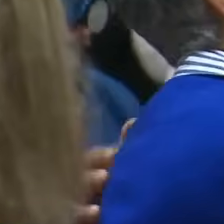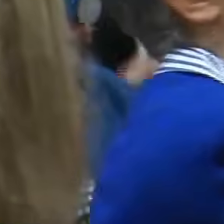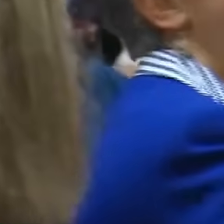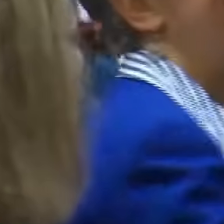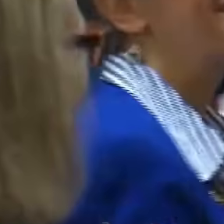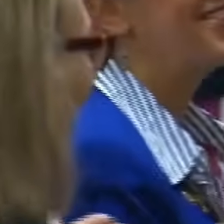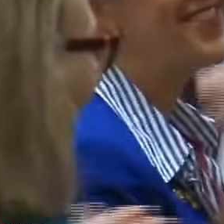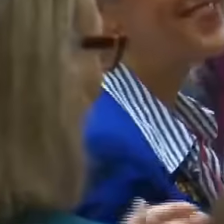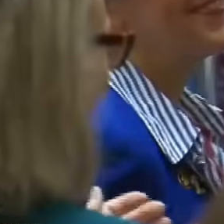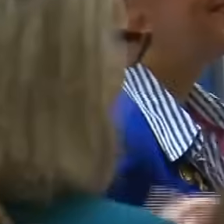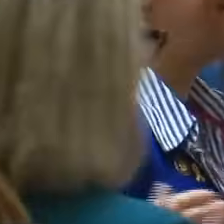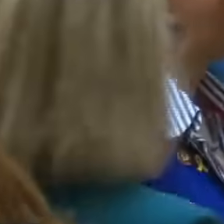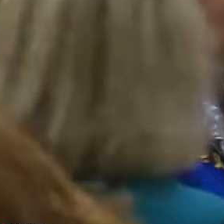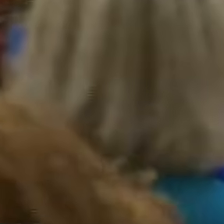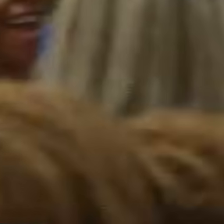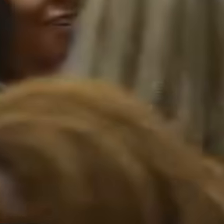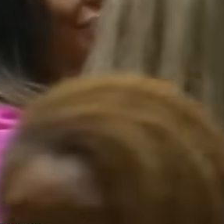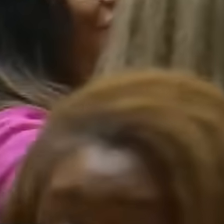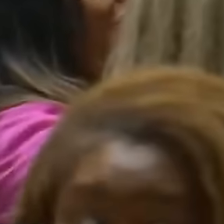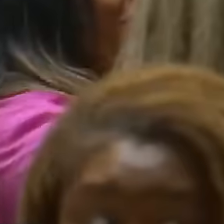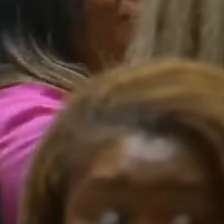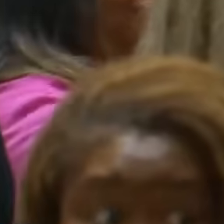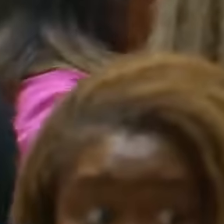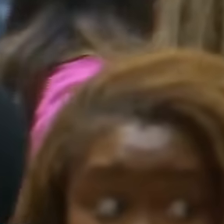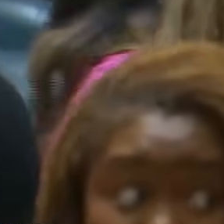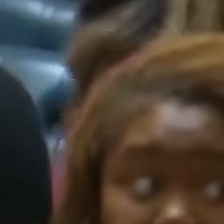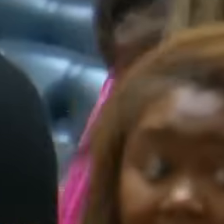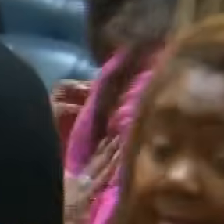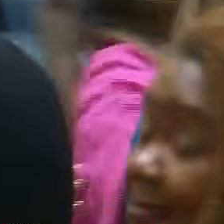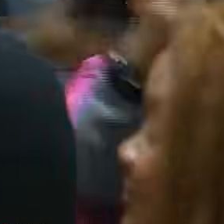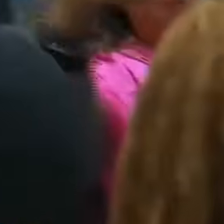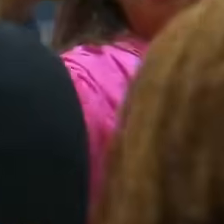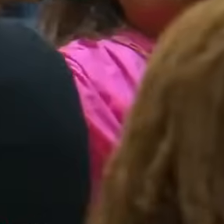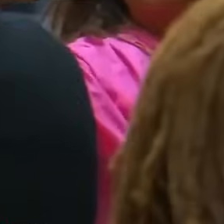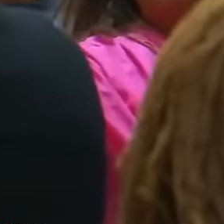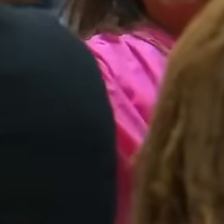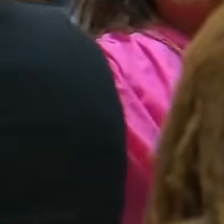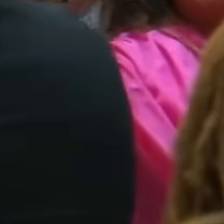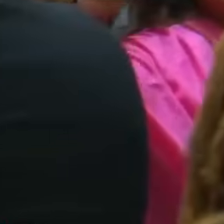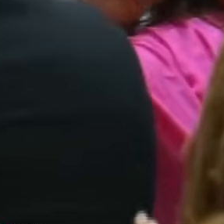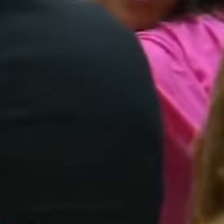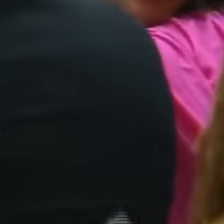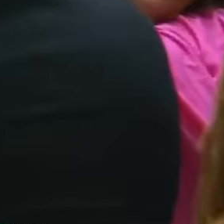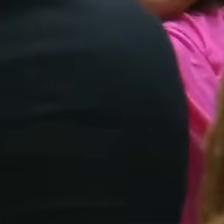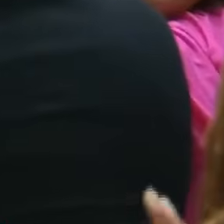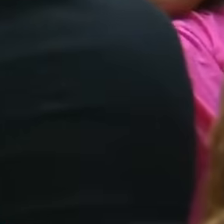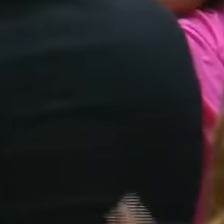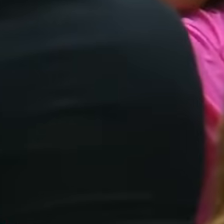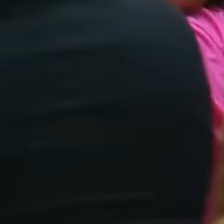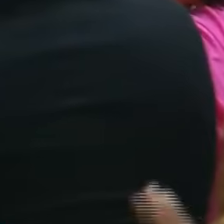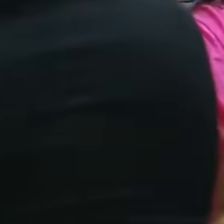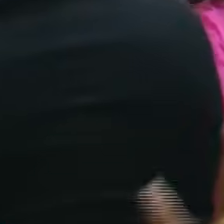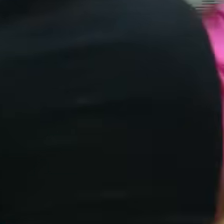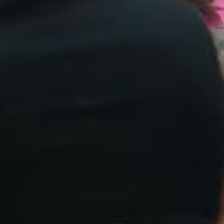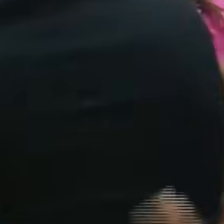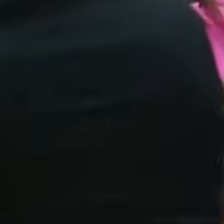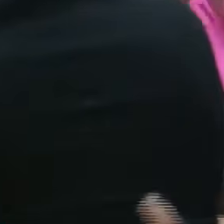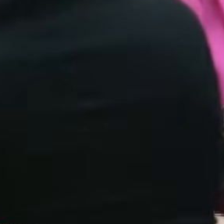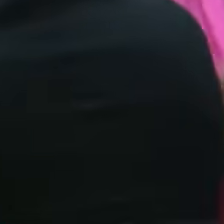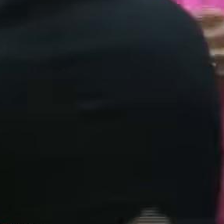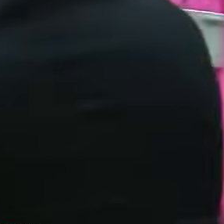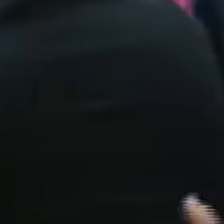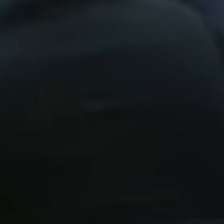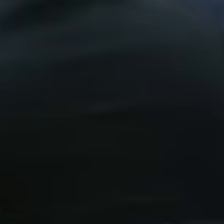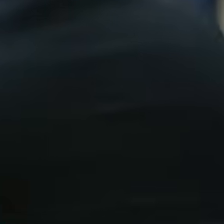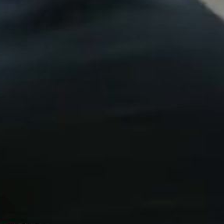and less time to really focus on a lot of attention. Governor, of course, has, there's our first selfie of